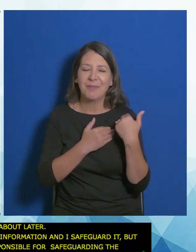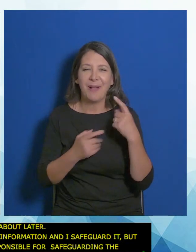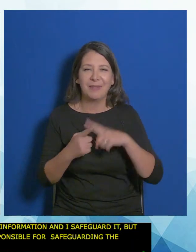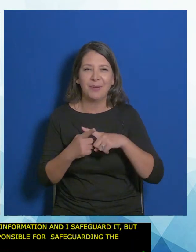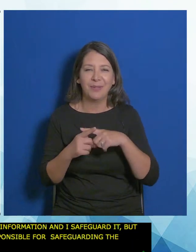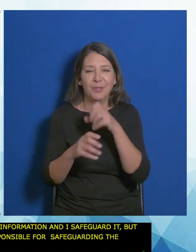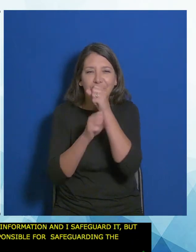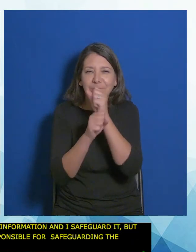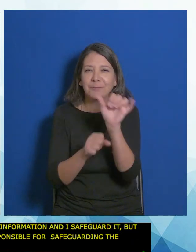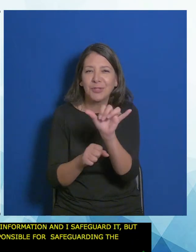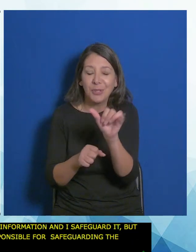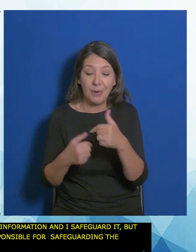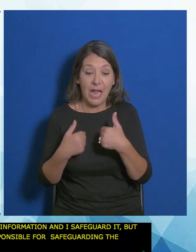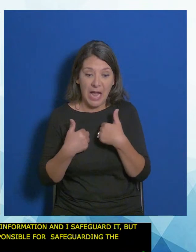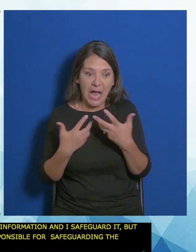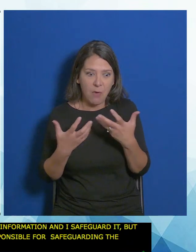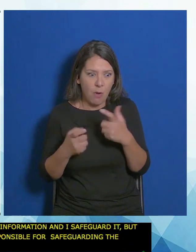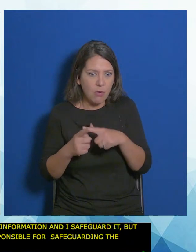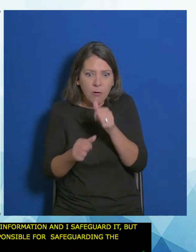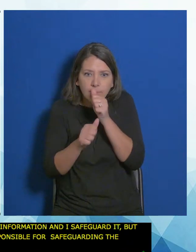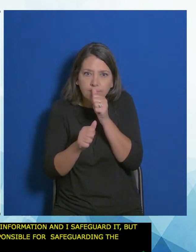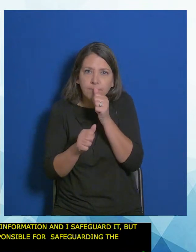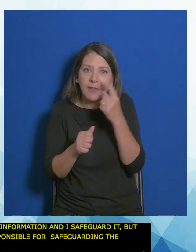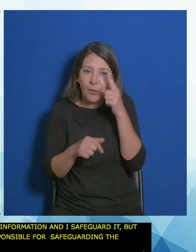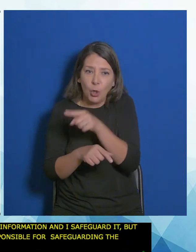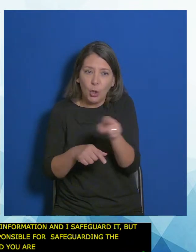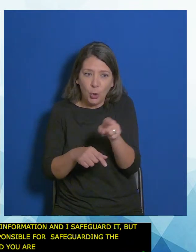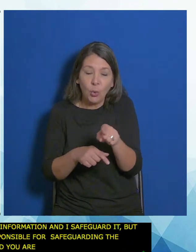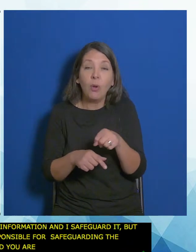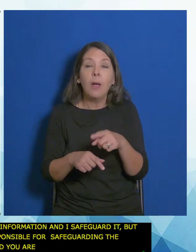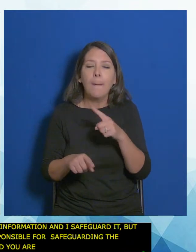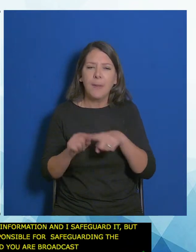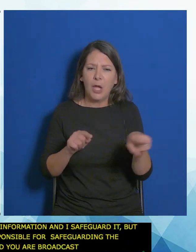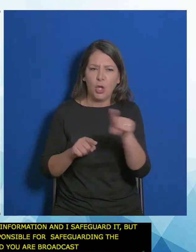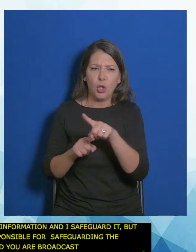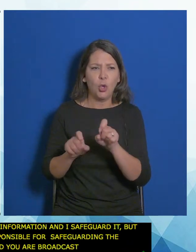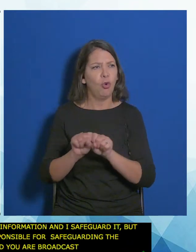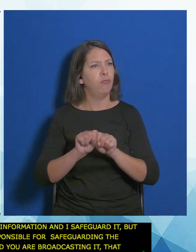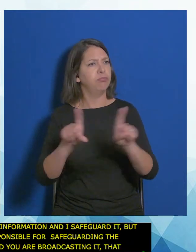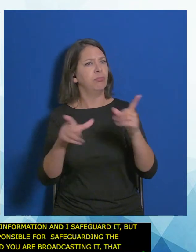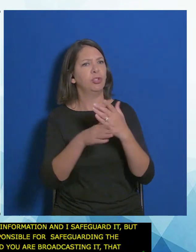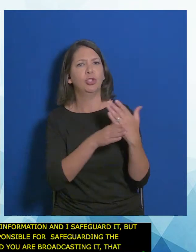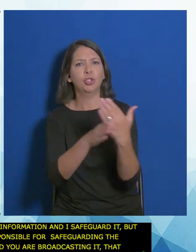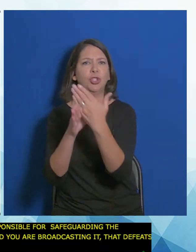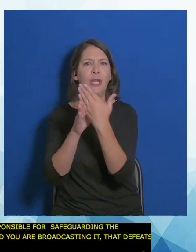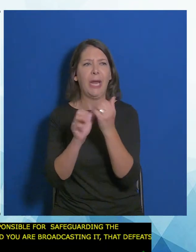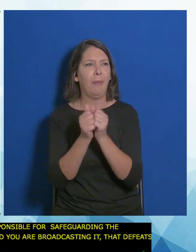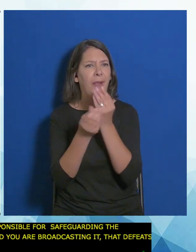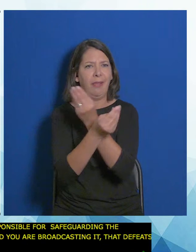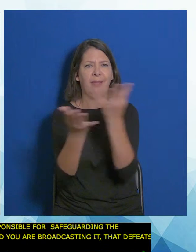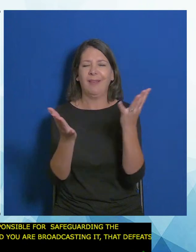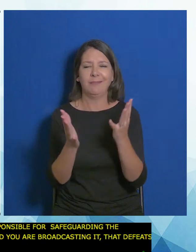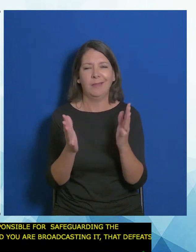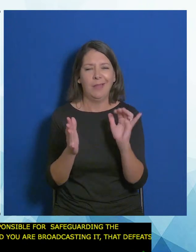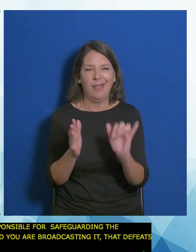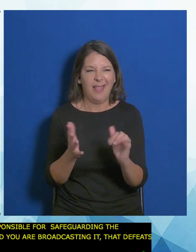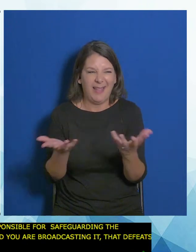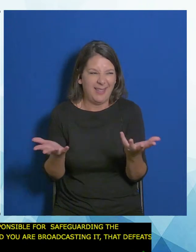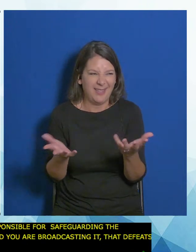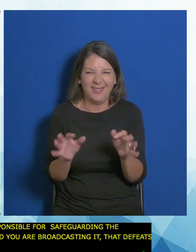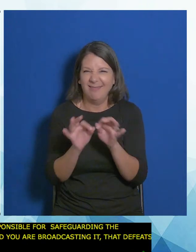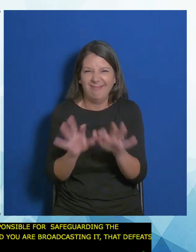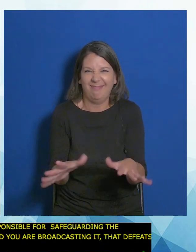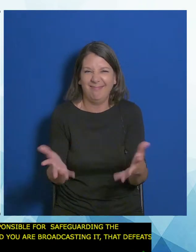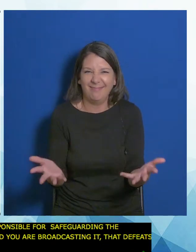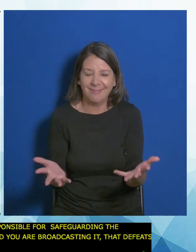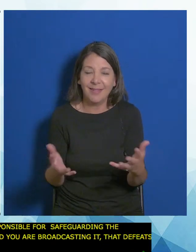your information private and you're broadcasting it, that defeats the whole purpose of confidentiality. So it really is a two-way street. So again,